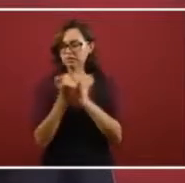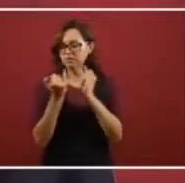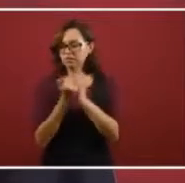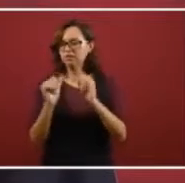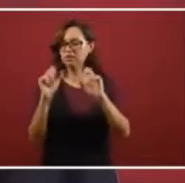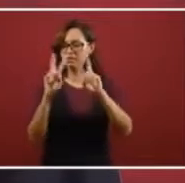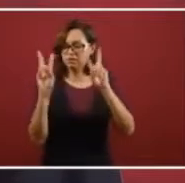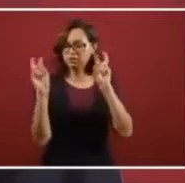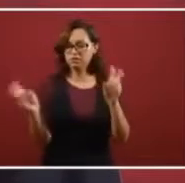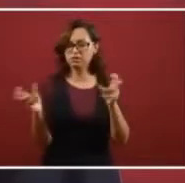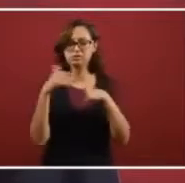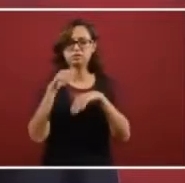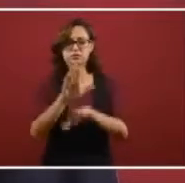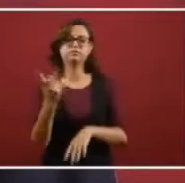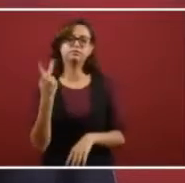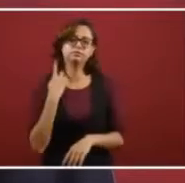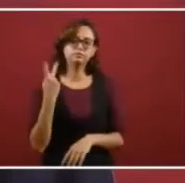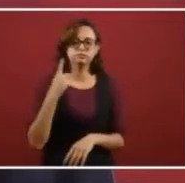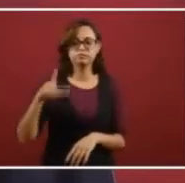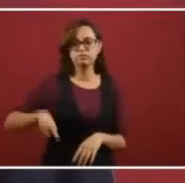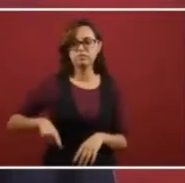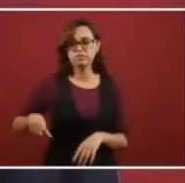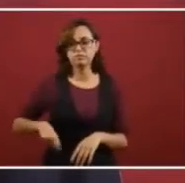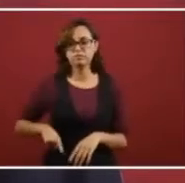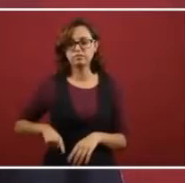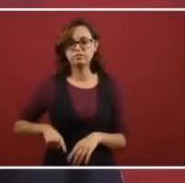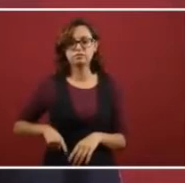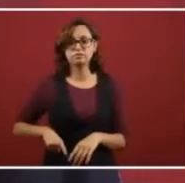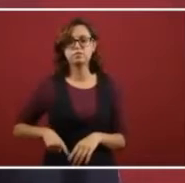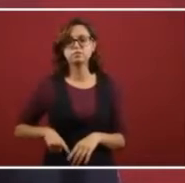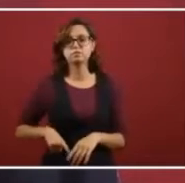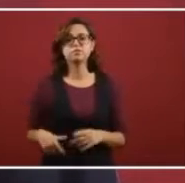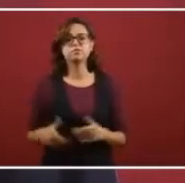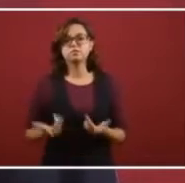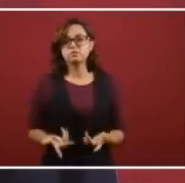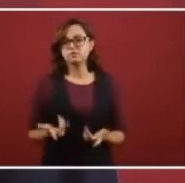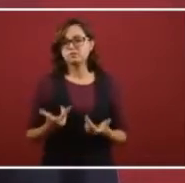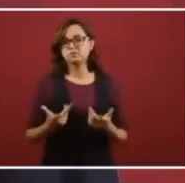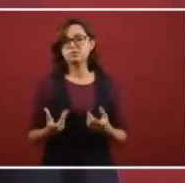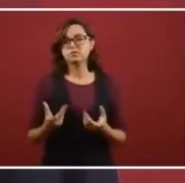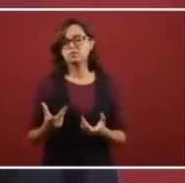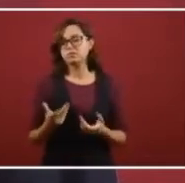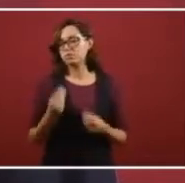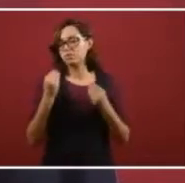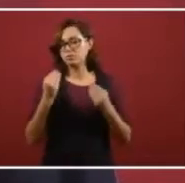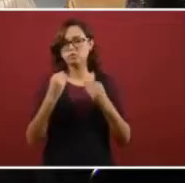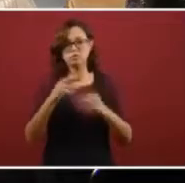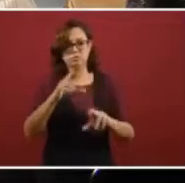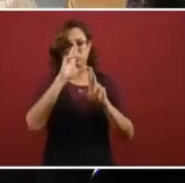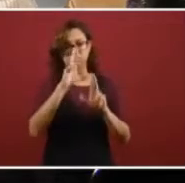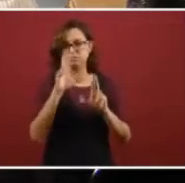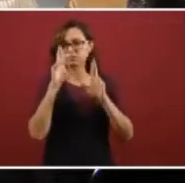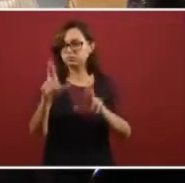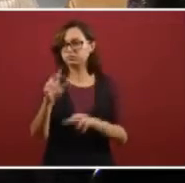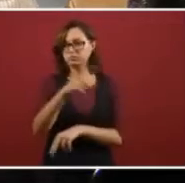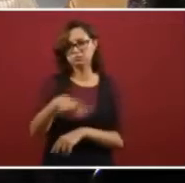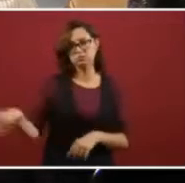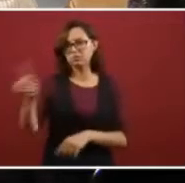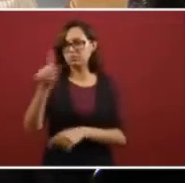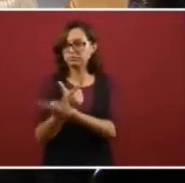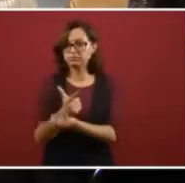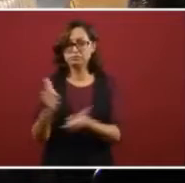there is a whole chapter regarding politics and government, and that is respecting the liberties